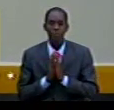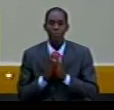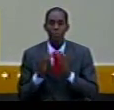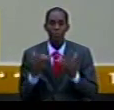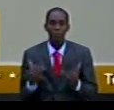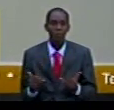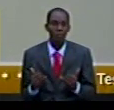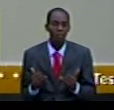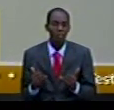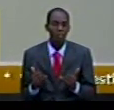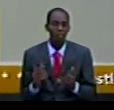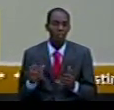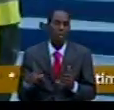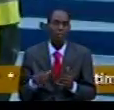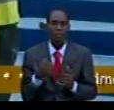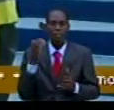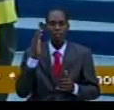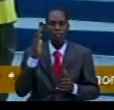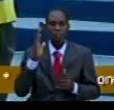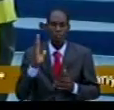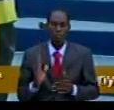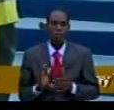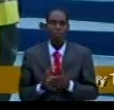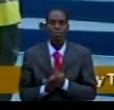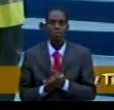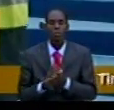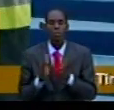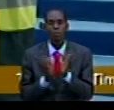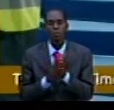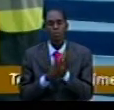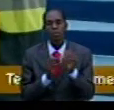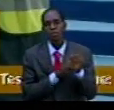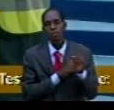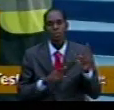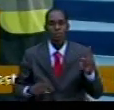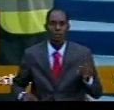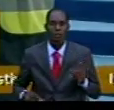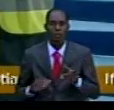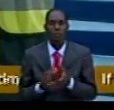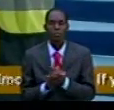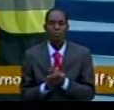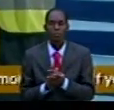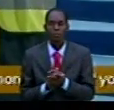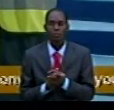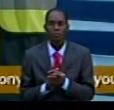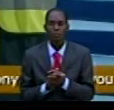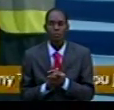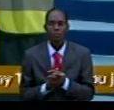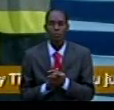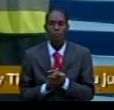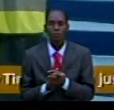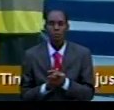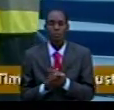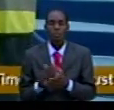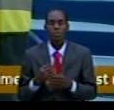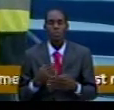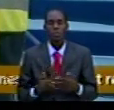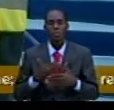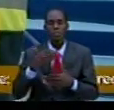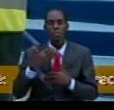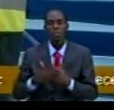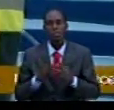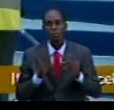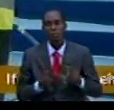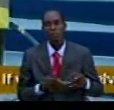another testifier. Praise the Lord. Let's go straight to the point, please. The next person beside me had